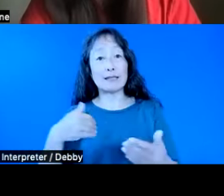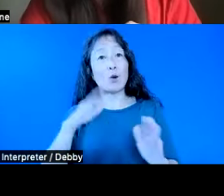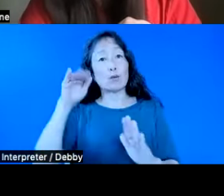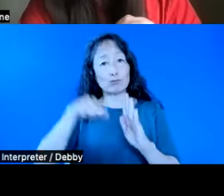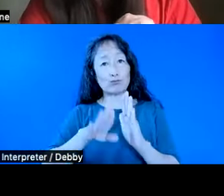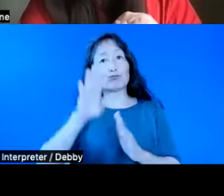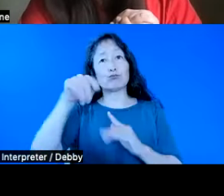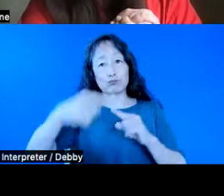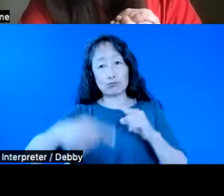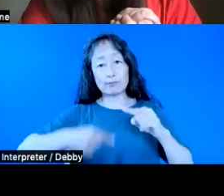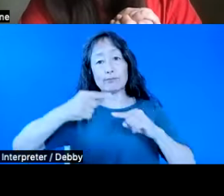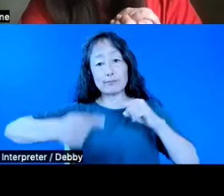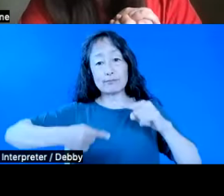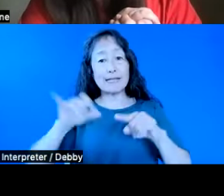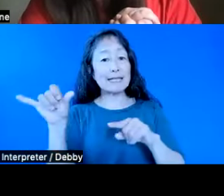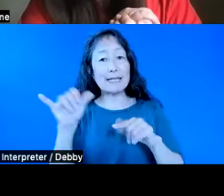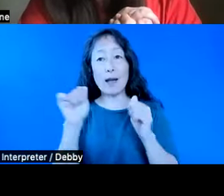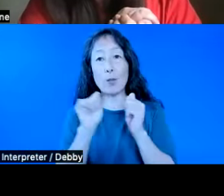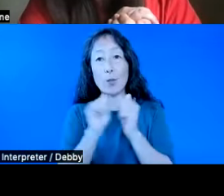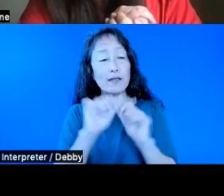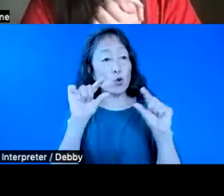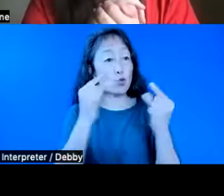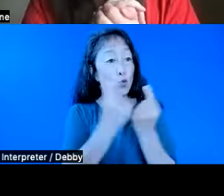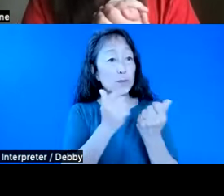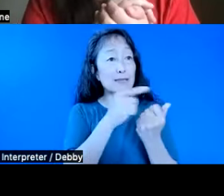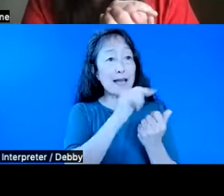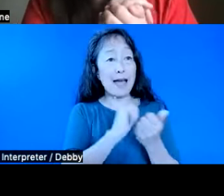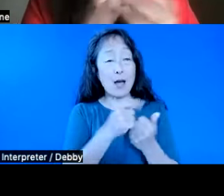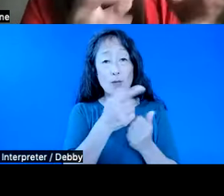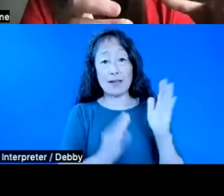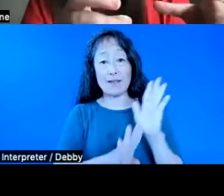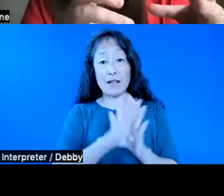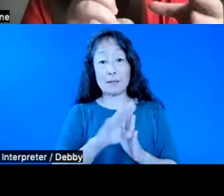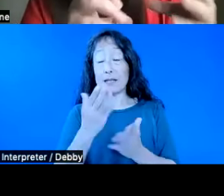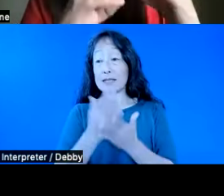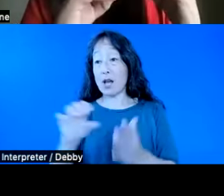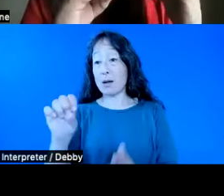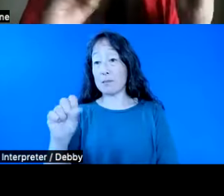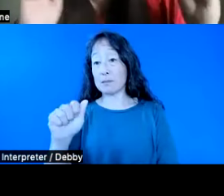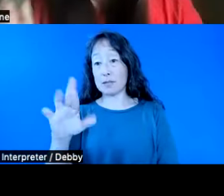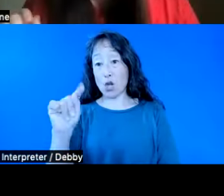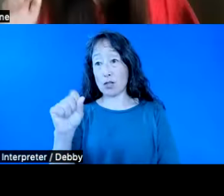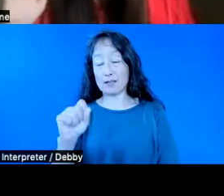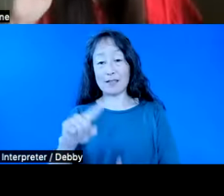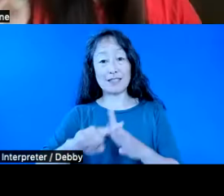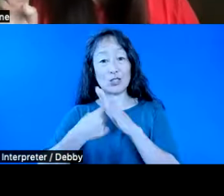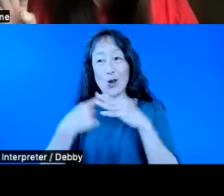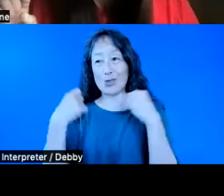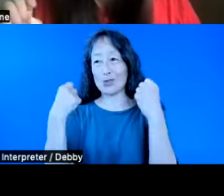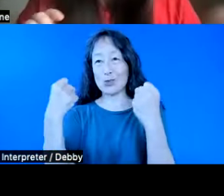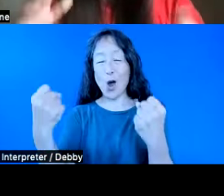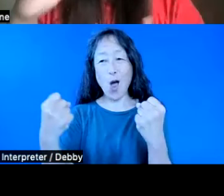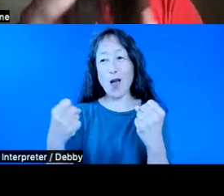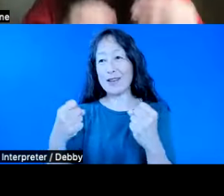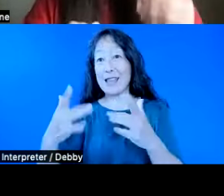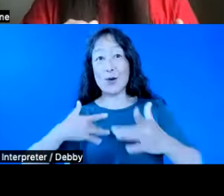development. And I think that, you know, some SARTs, you know, they start off so strong, you know, when they're all excited and they're brand new,